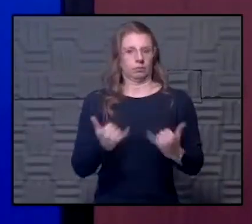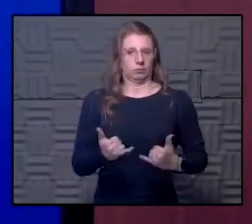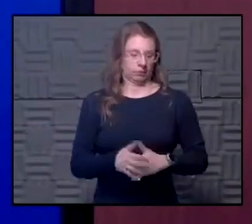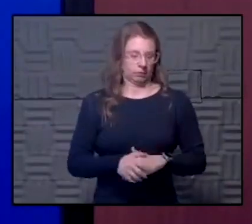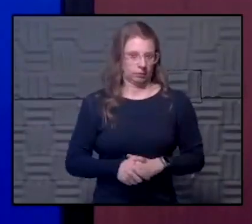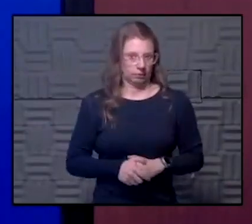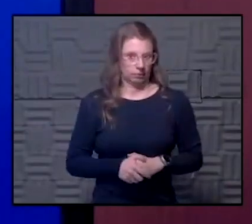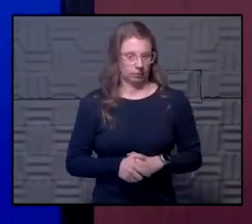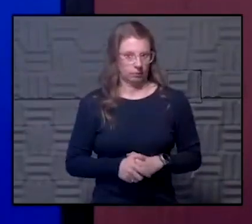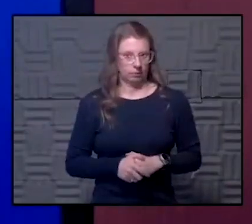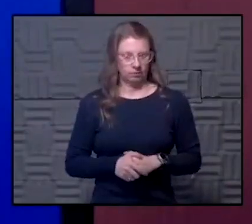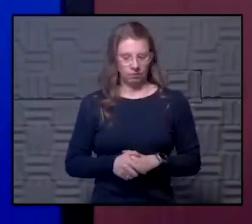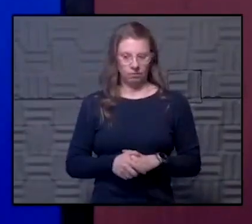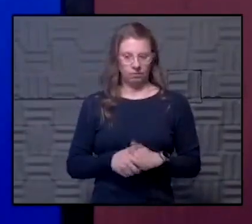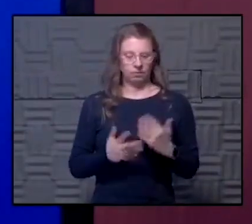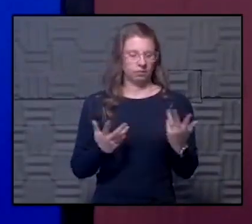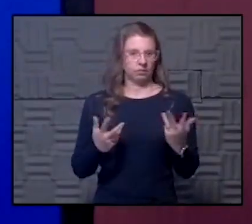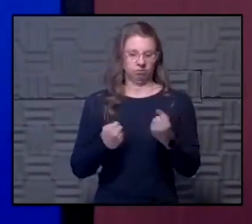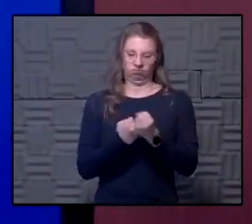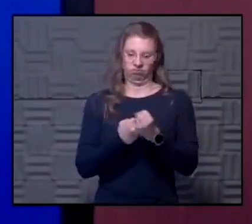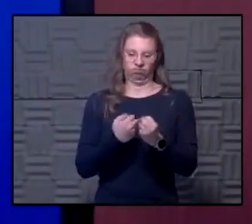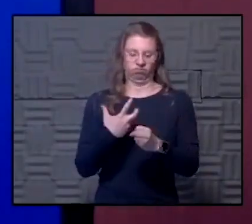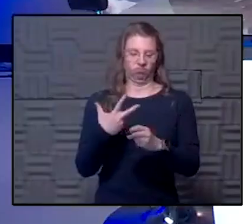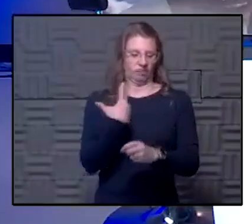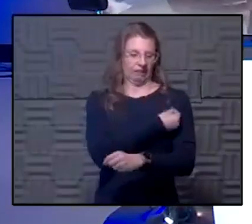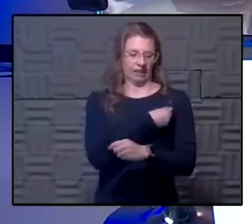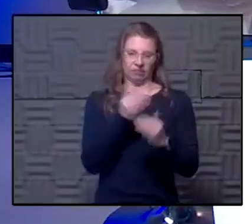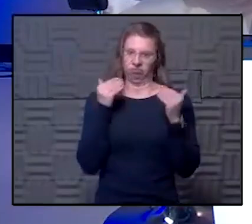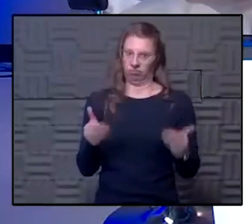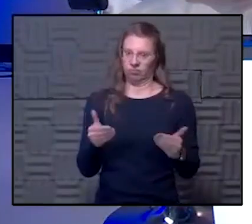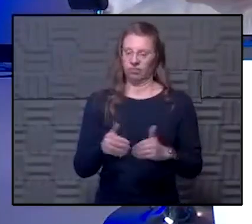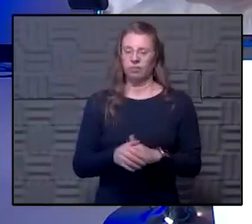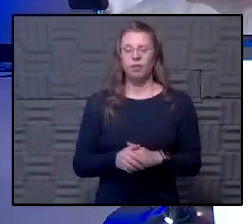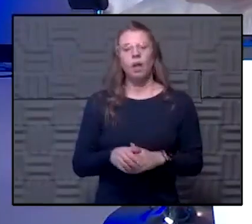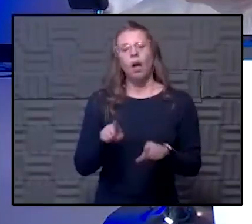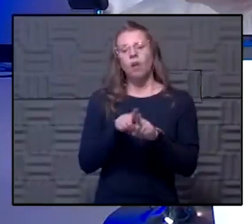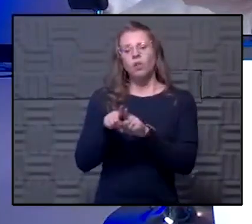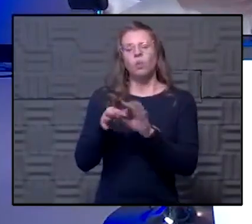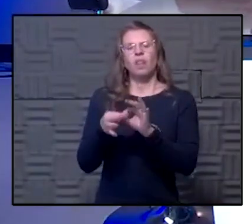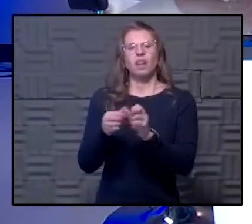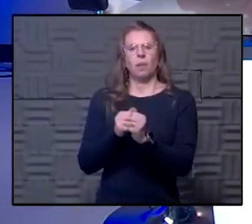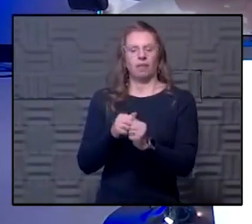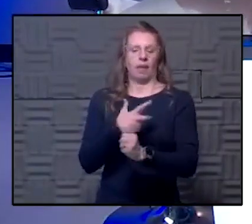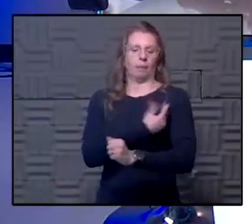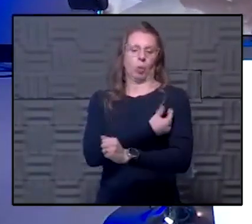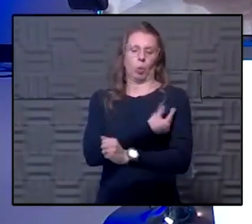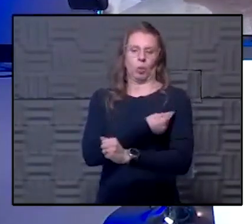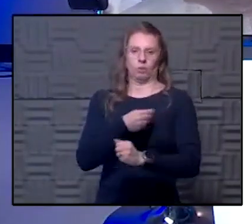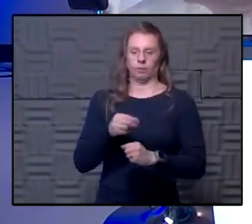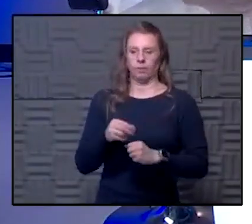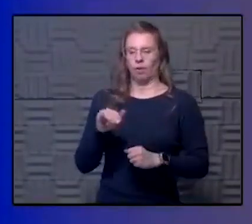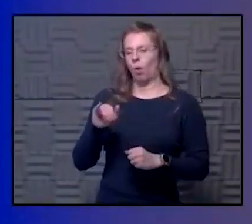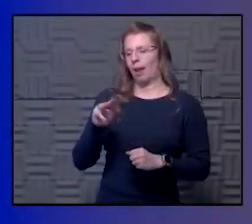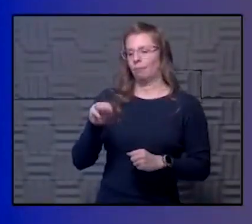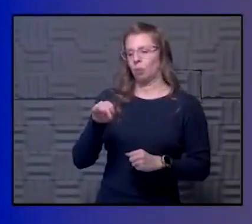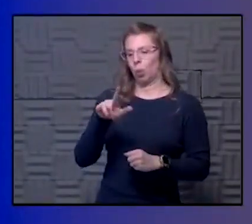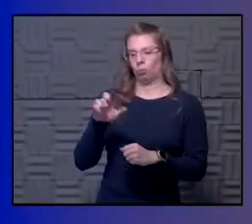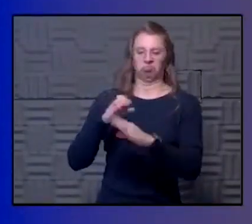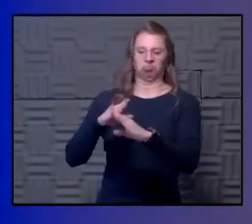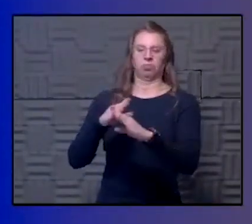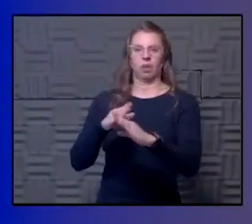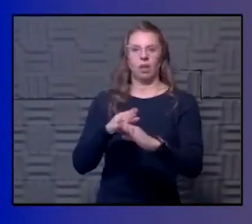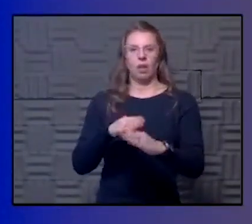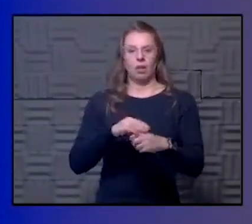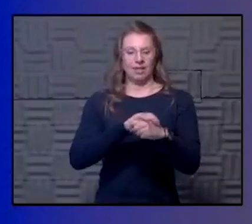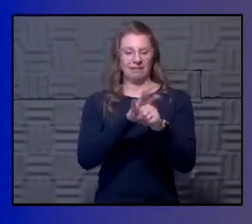any reasoning not to get the vaccine. Yeah, and I think we should mention too just a little bit more about the immunology of that. The spike itself has different